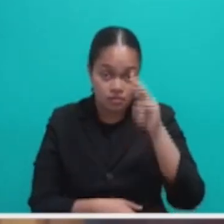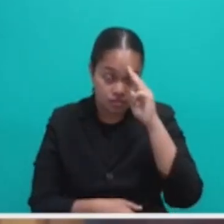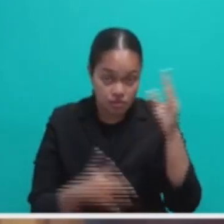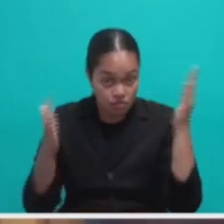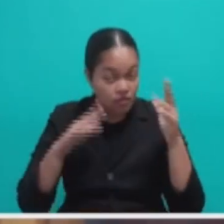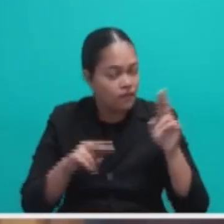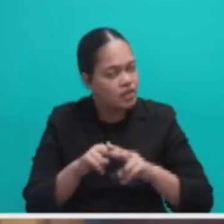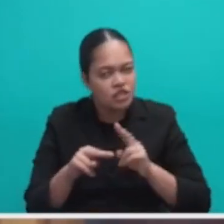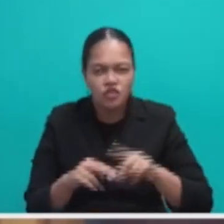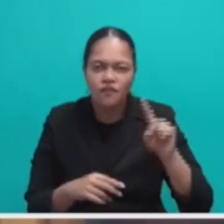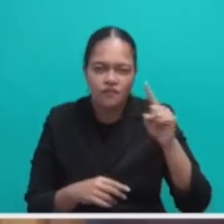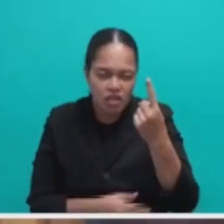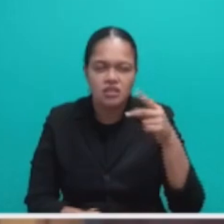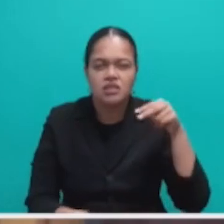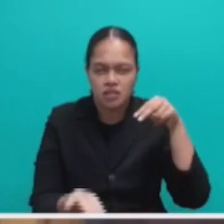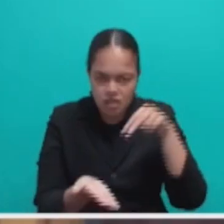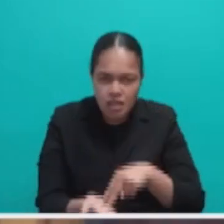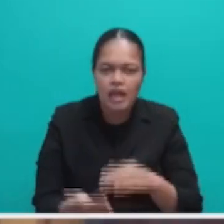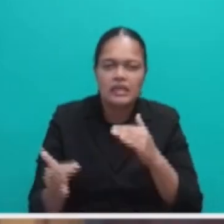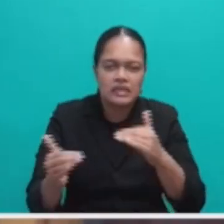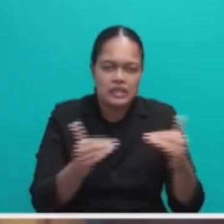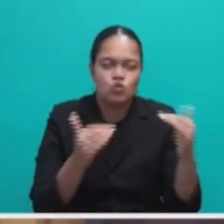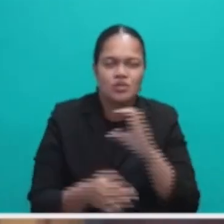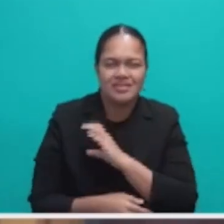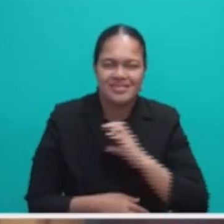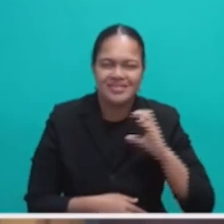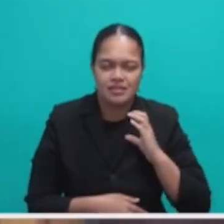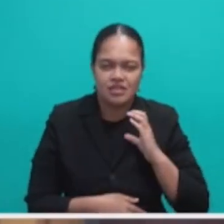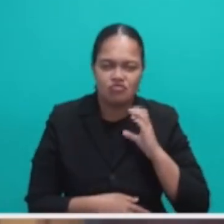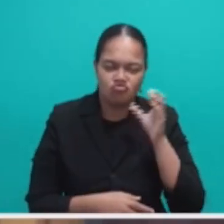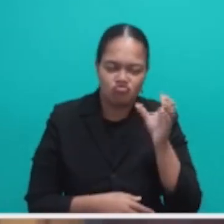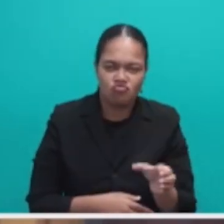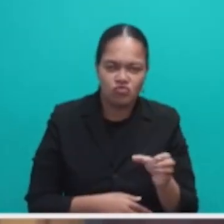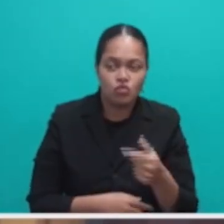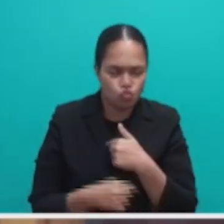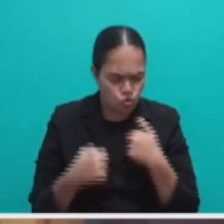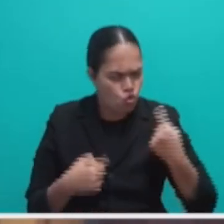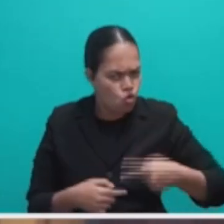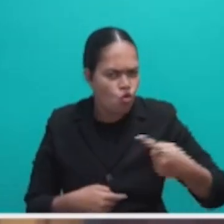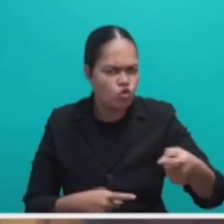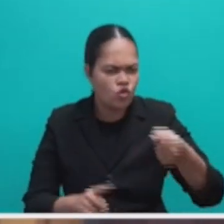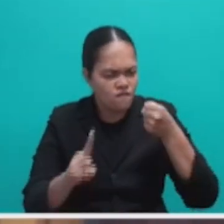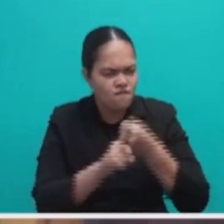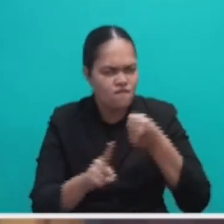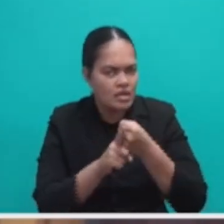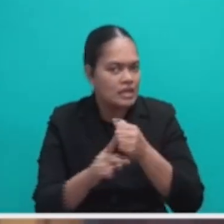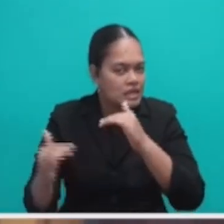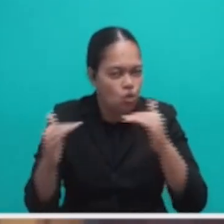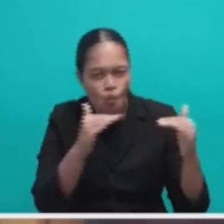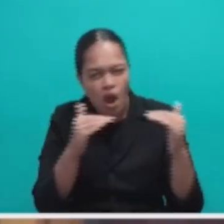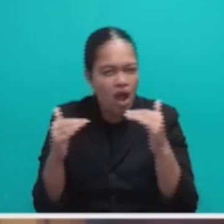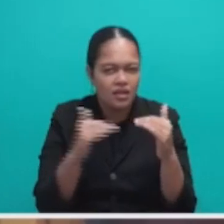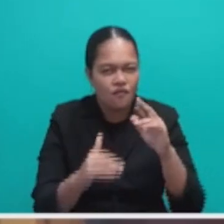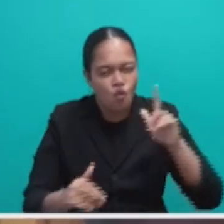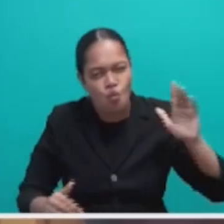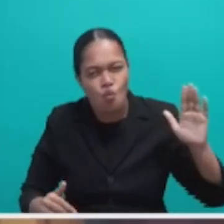sir, FijiFirst stands for equal citizenry. And we will continue to fight for equality for